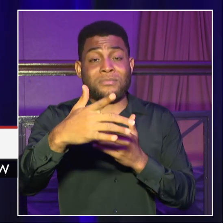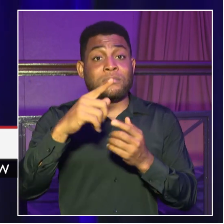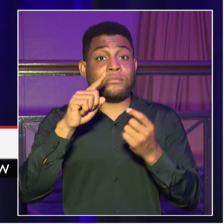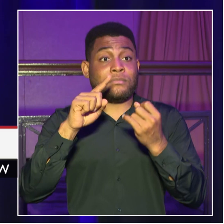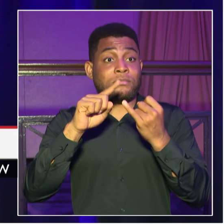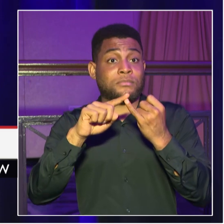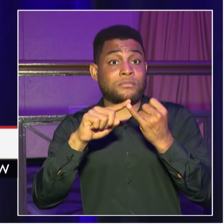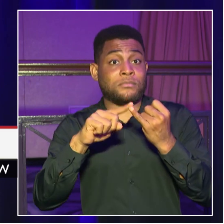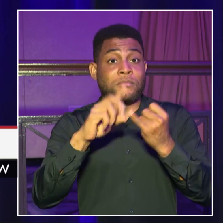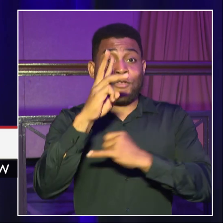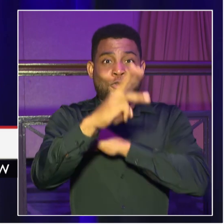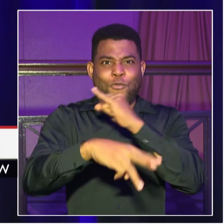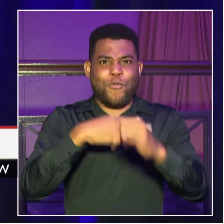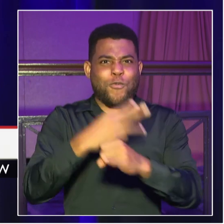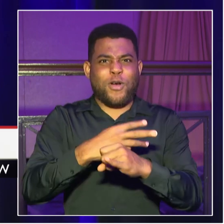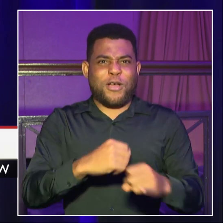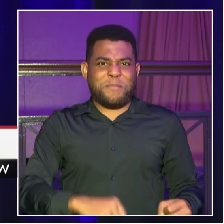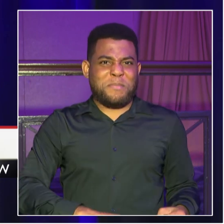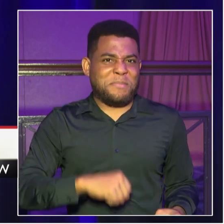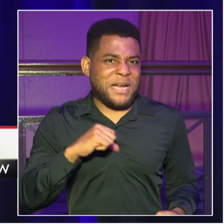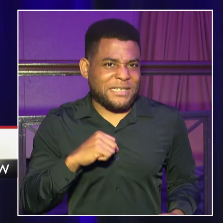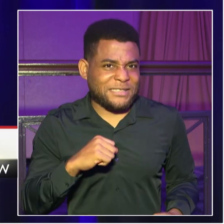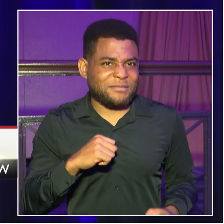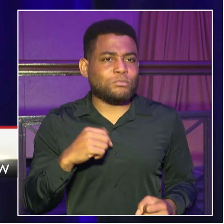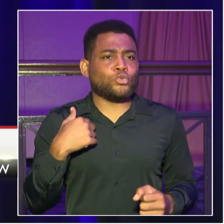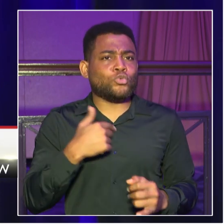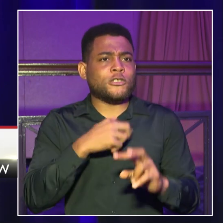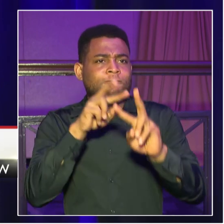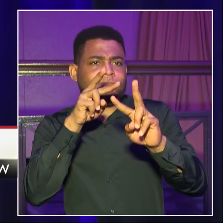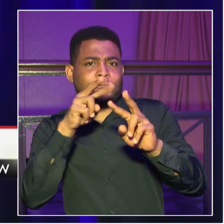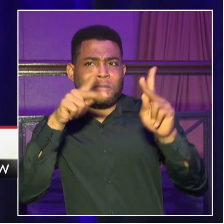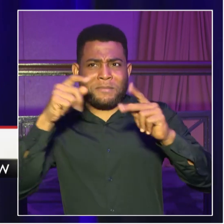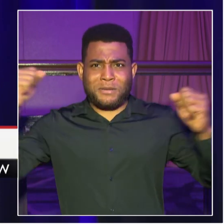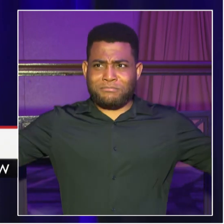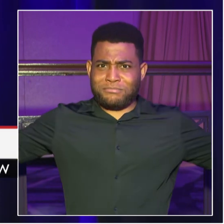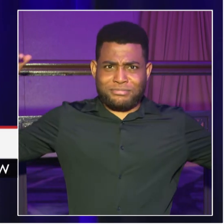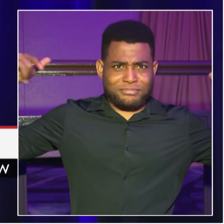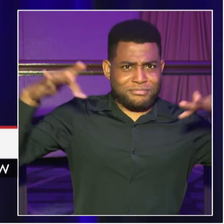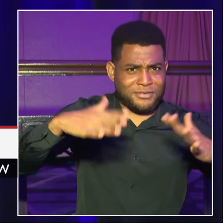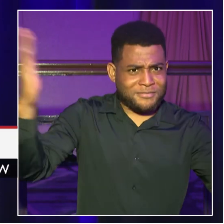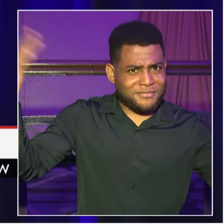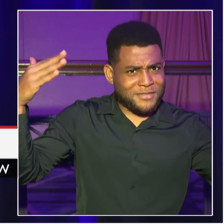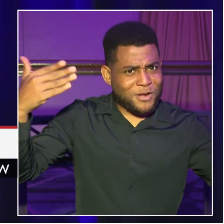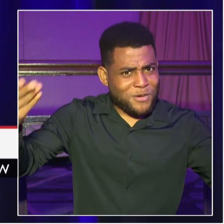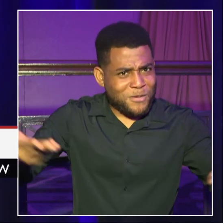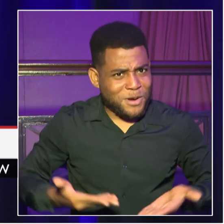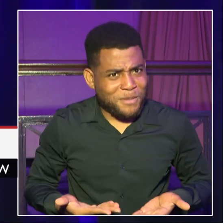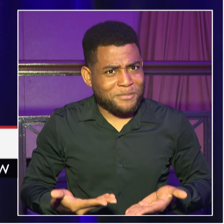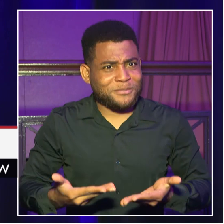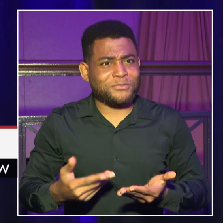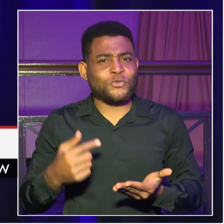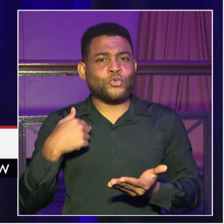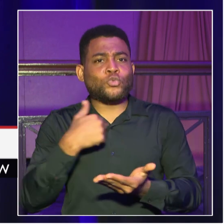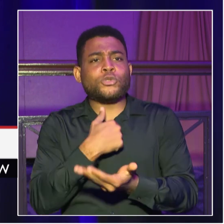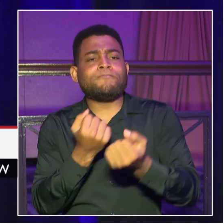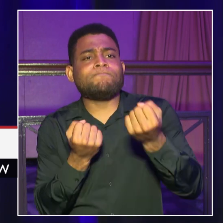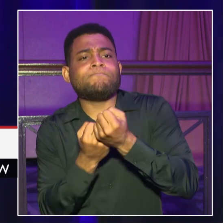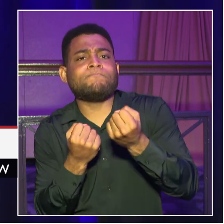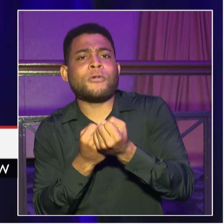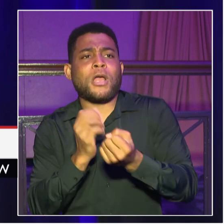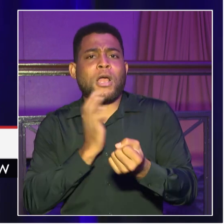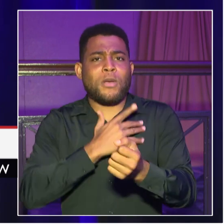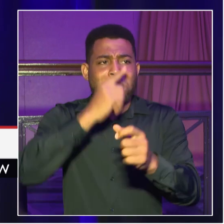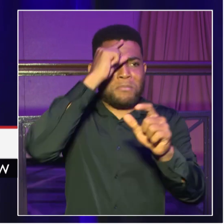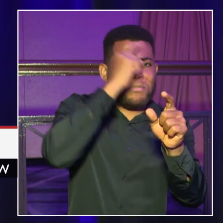so they know what we know about our city. We're open, we're welcoming, and we support our brothers and sisters. And